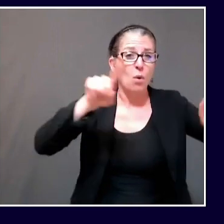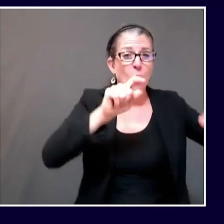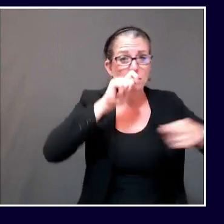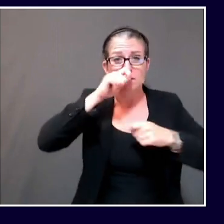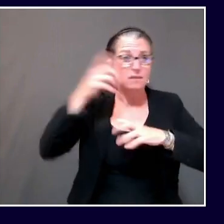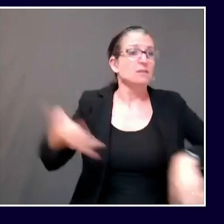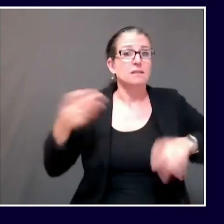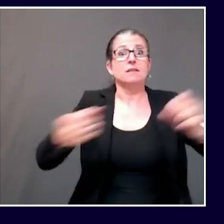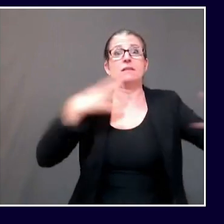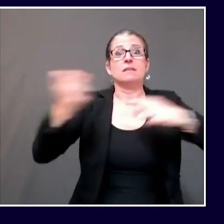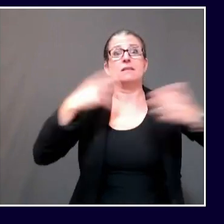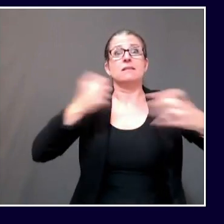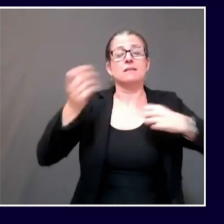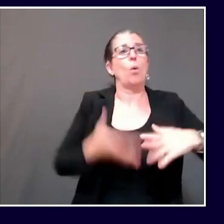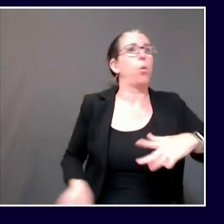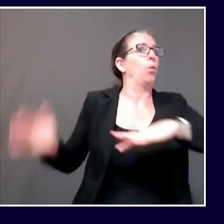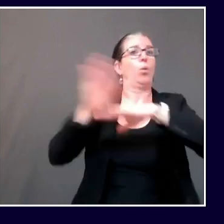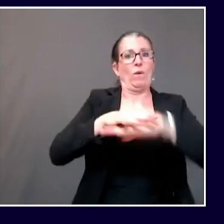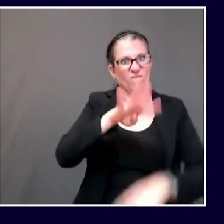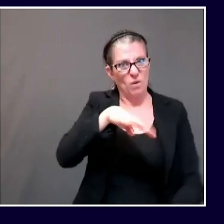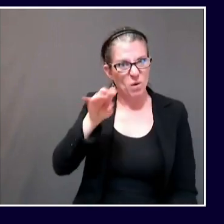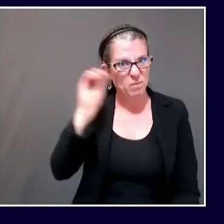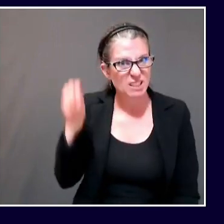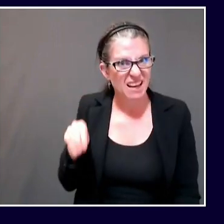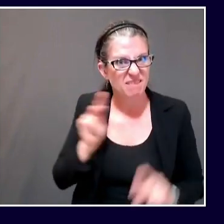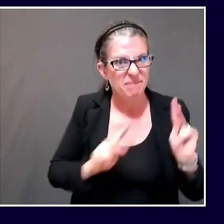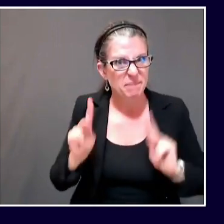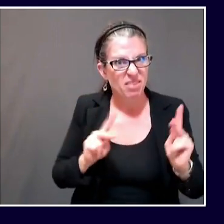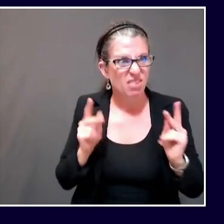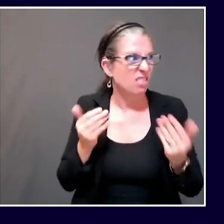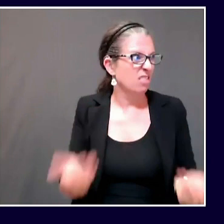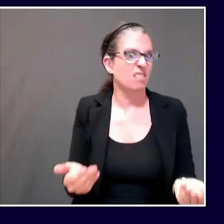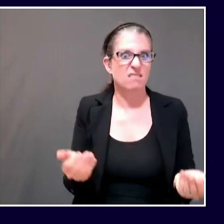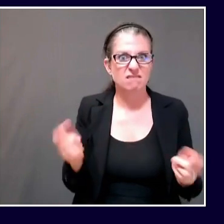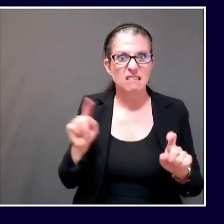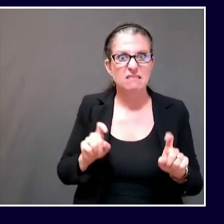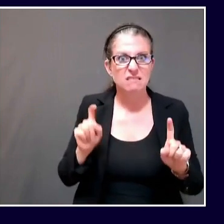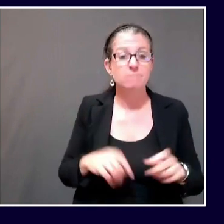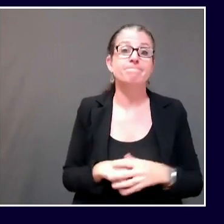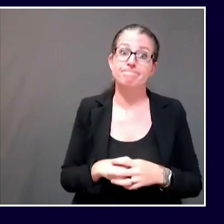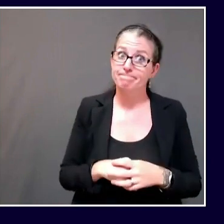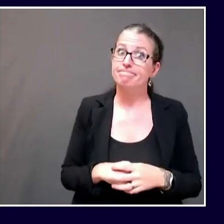a 44% increase in the volume of testing being done across the state.